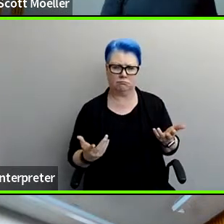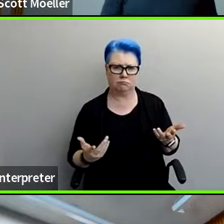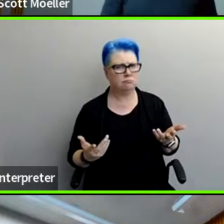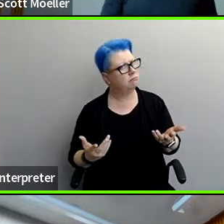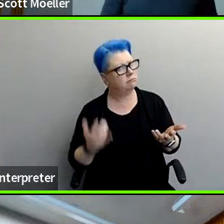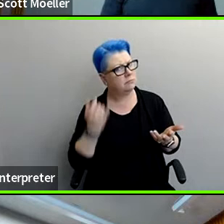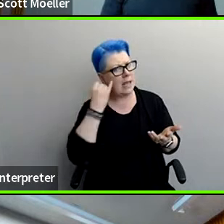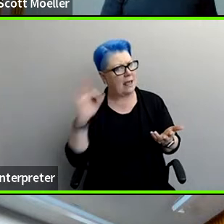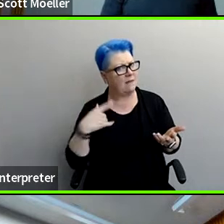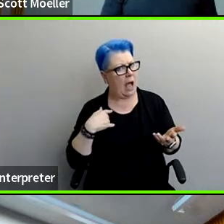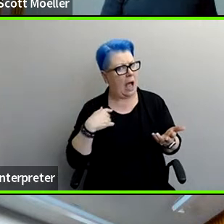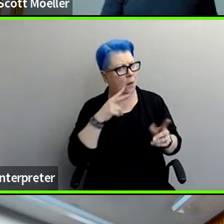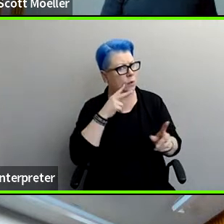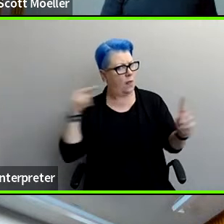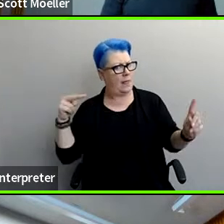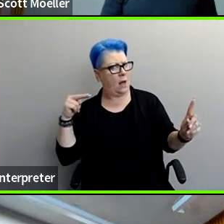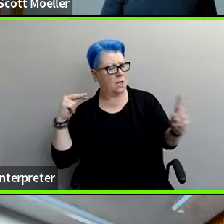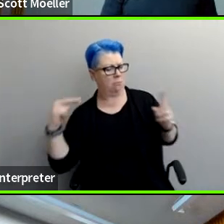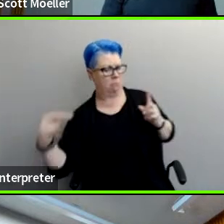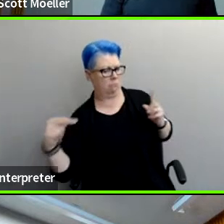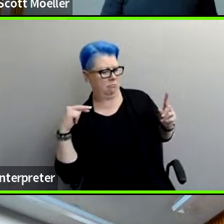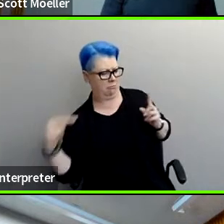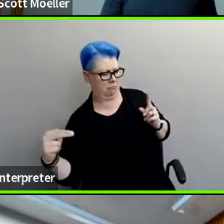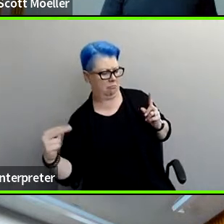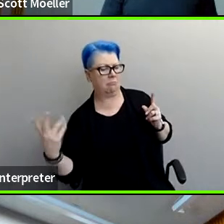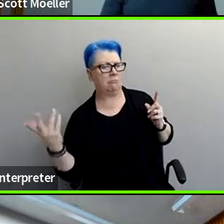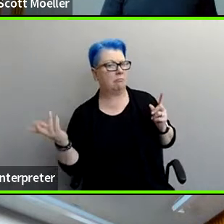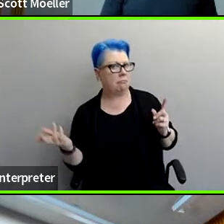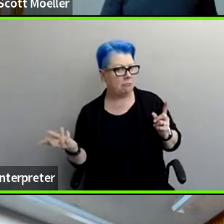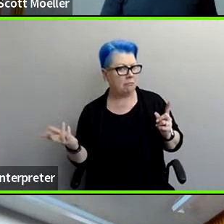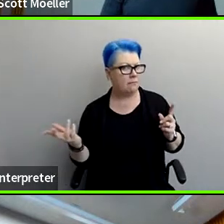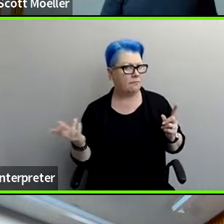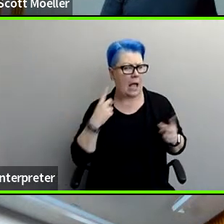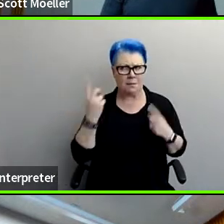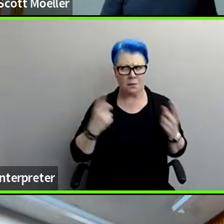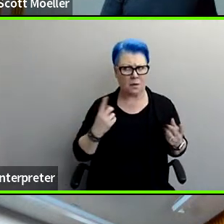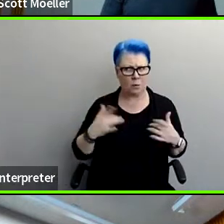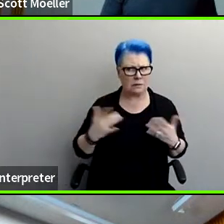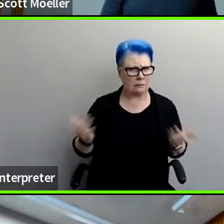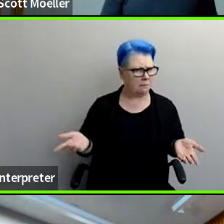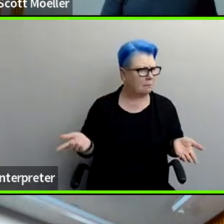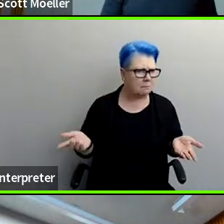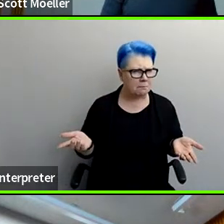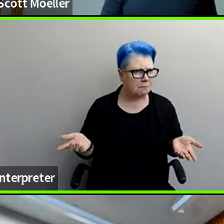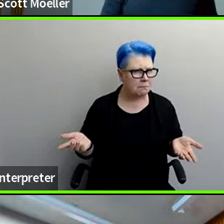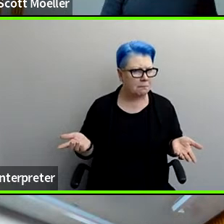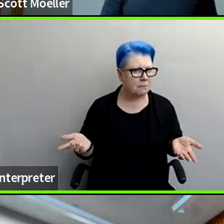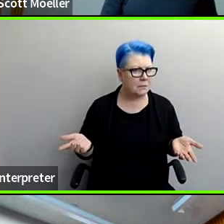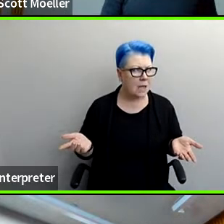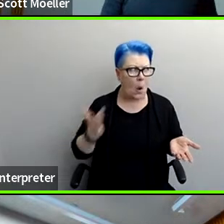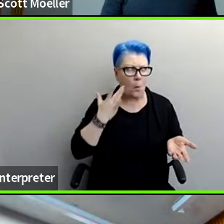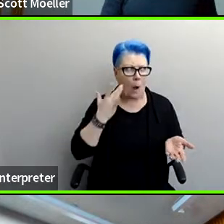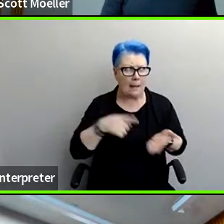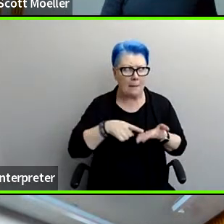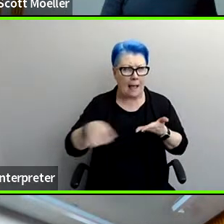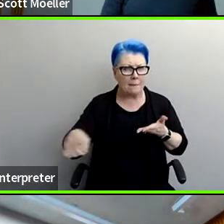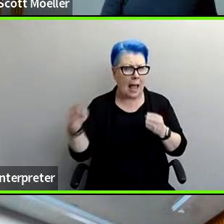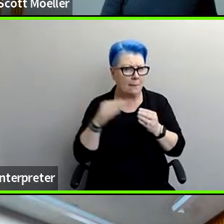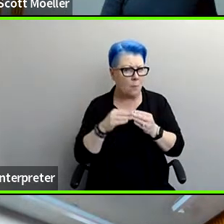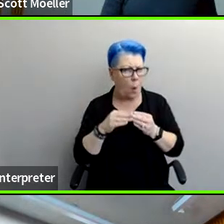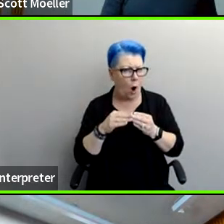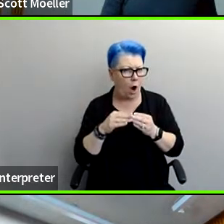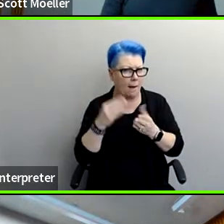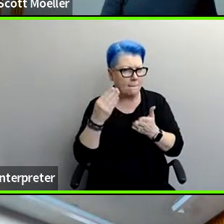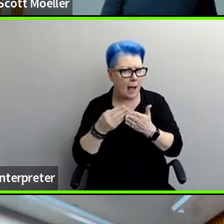If I was on the outside of this, not looking at all this, I'm wondering what's going on here? Because why am I paying more for